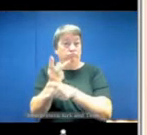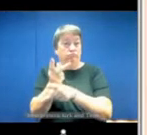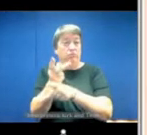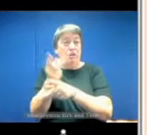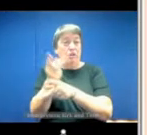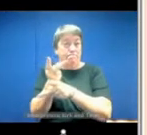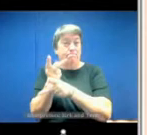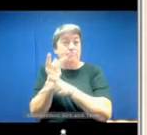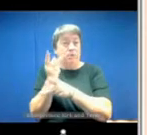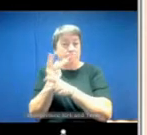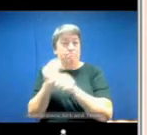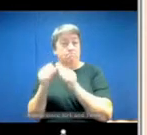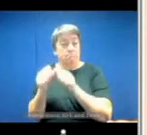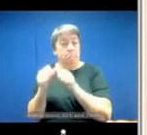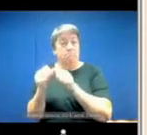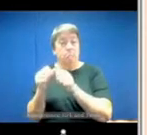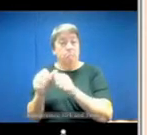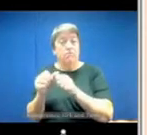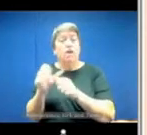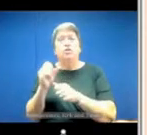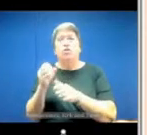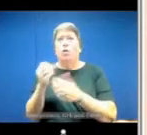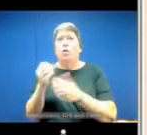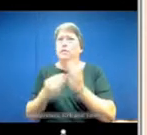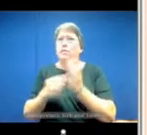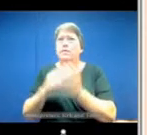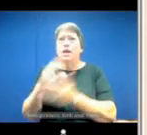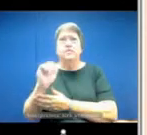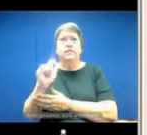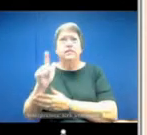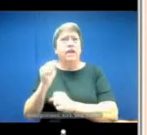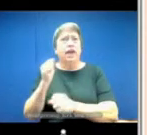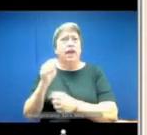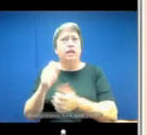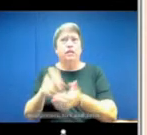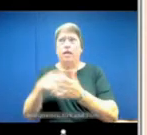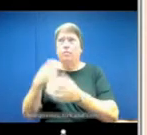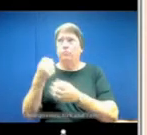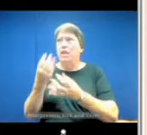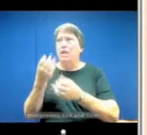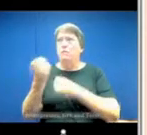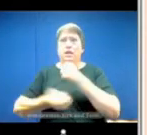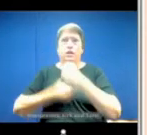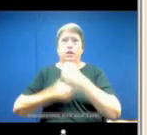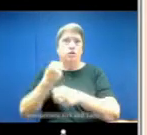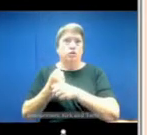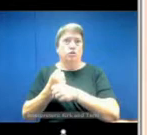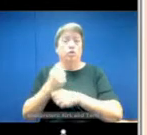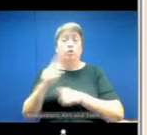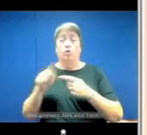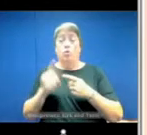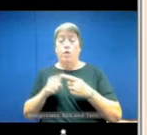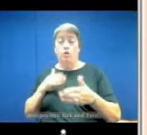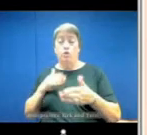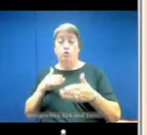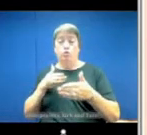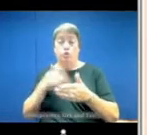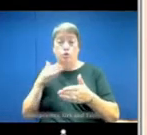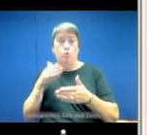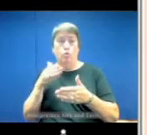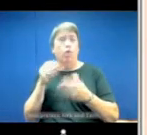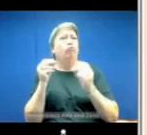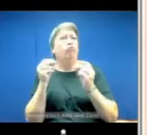complete. So after the incident that you're suing over, as soon as possible after that, you want to depose